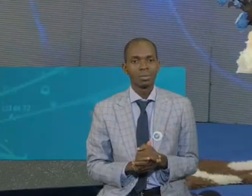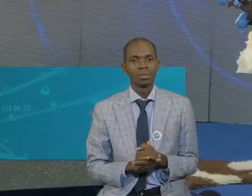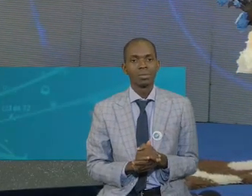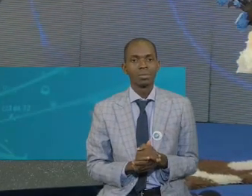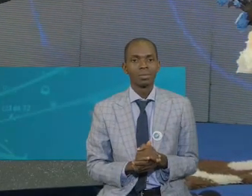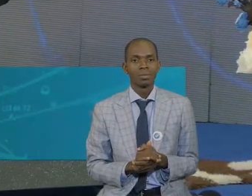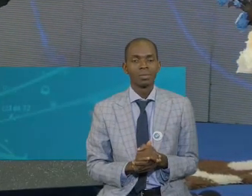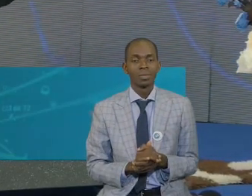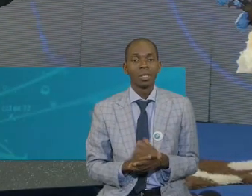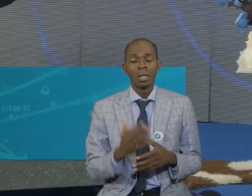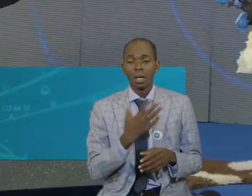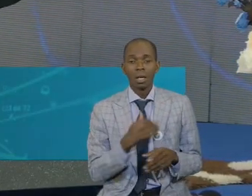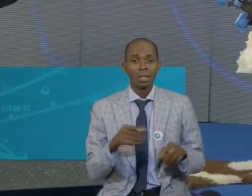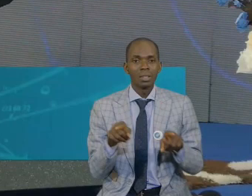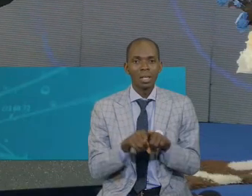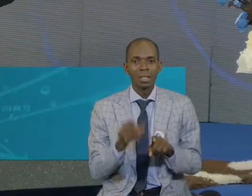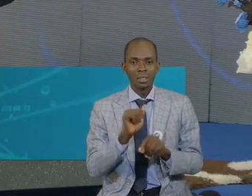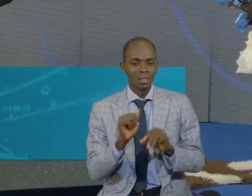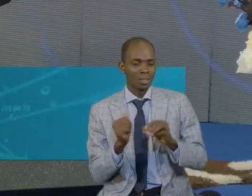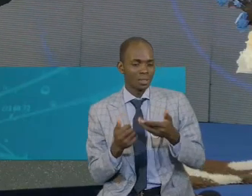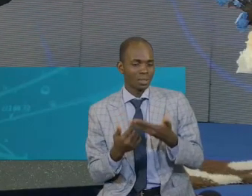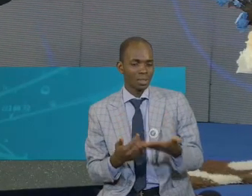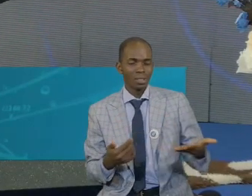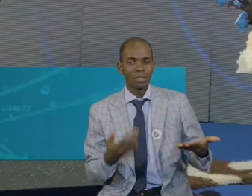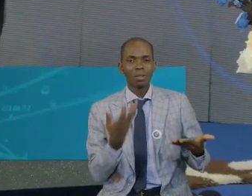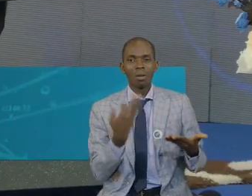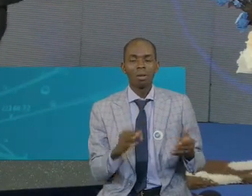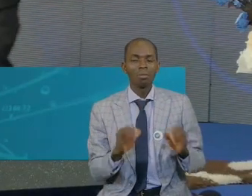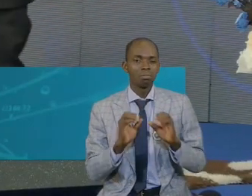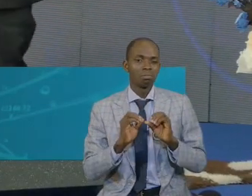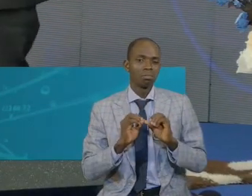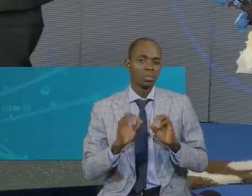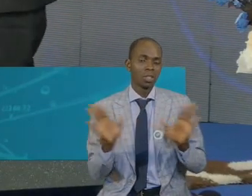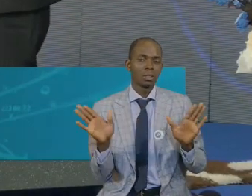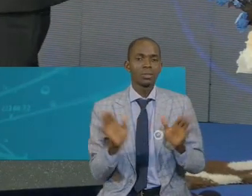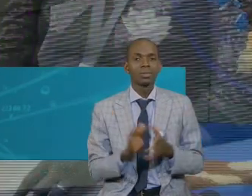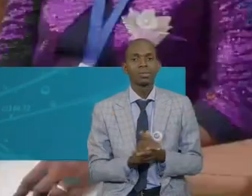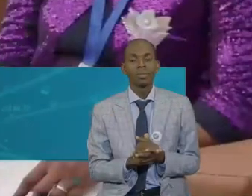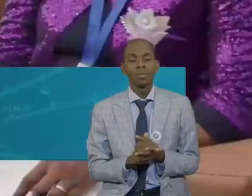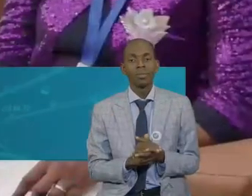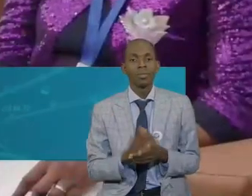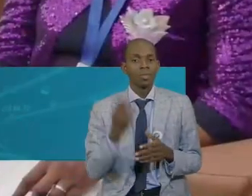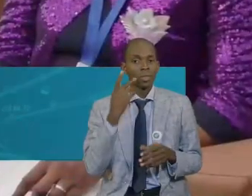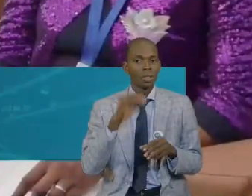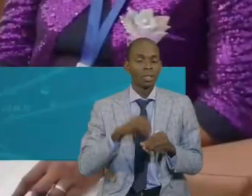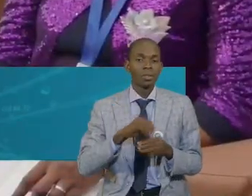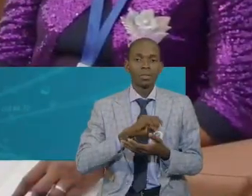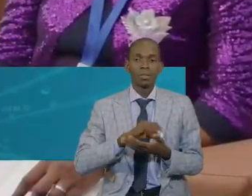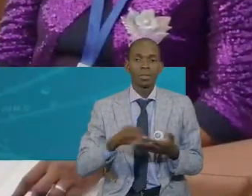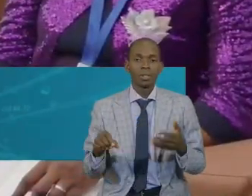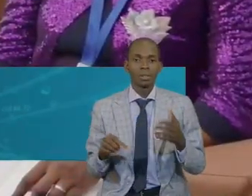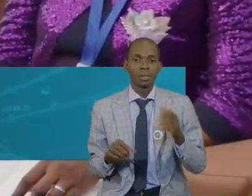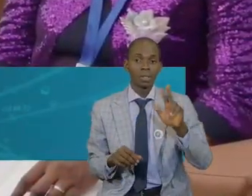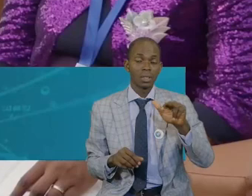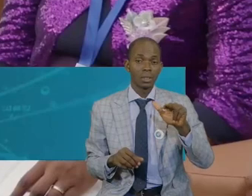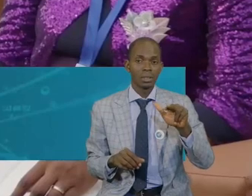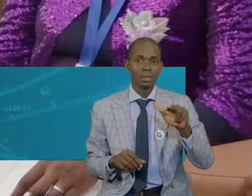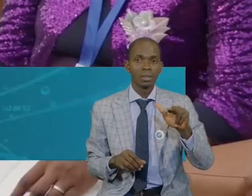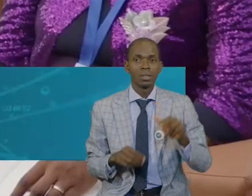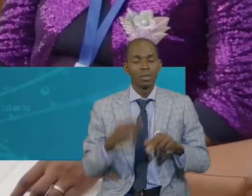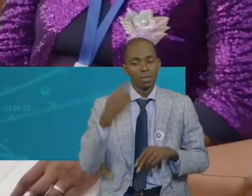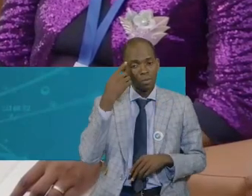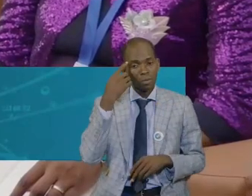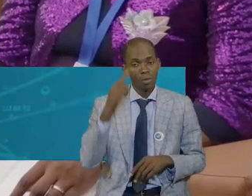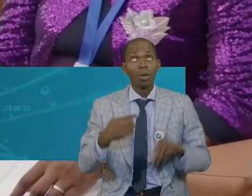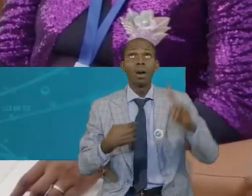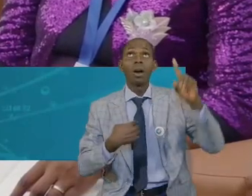And as a thing of naught." In verse 13, it says, "For I, the Lord thy